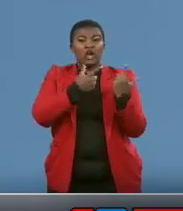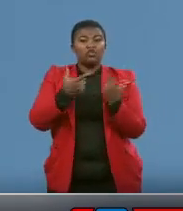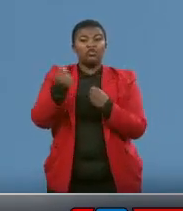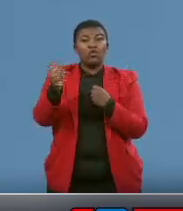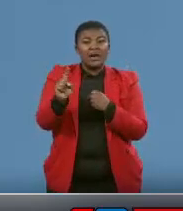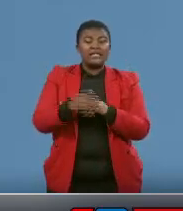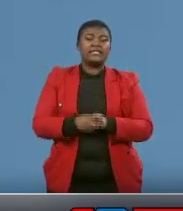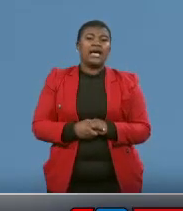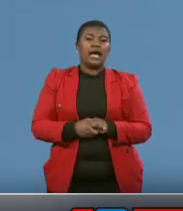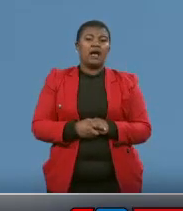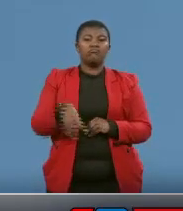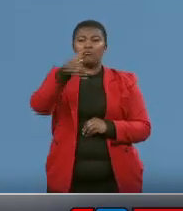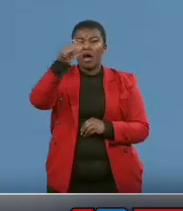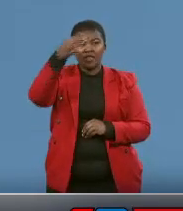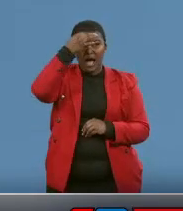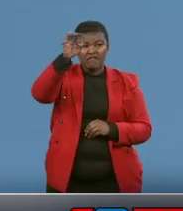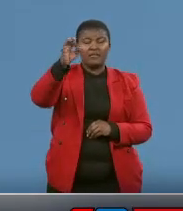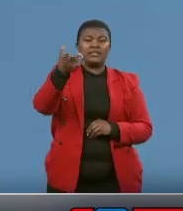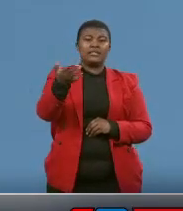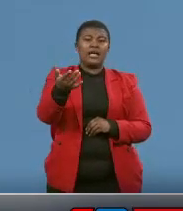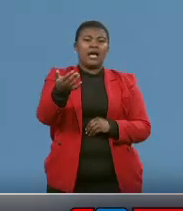corporate, other government